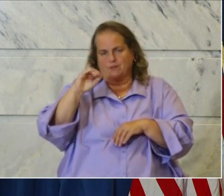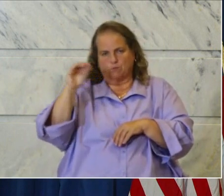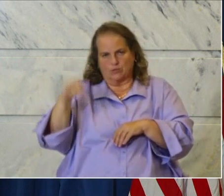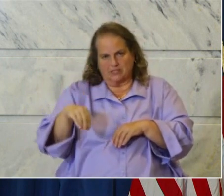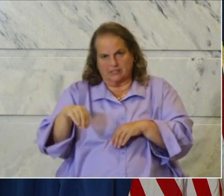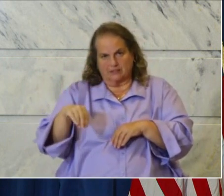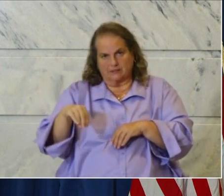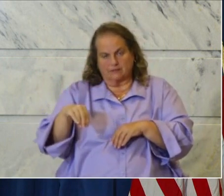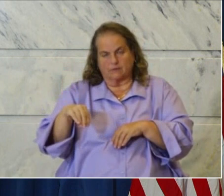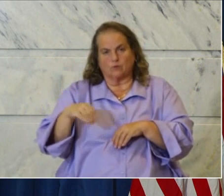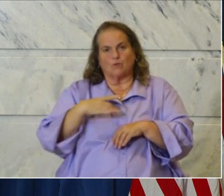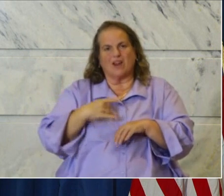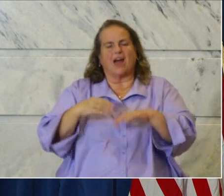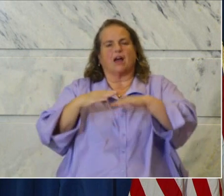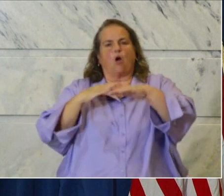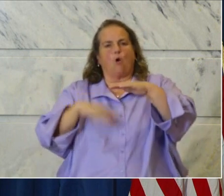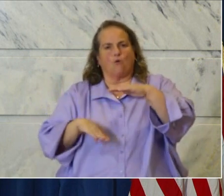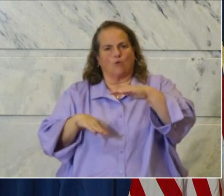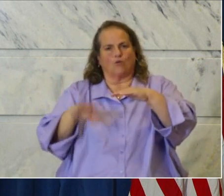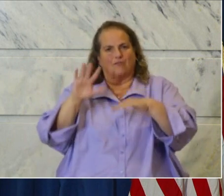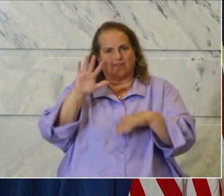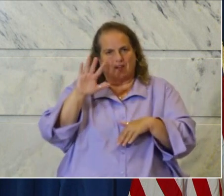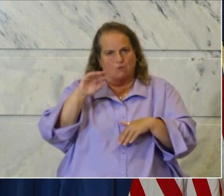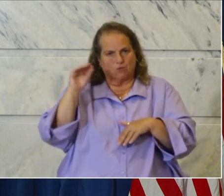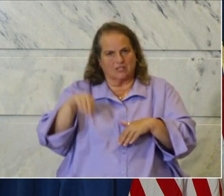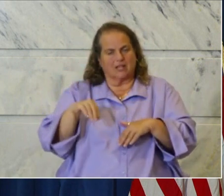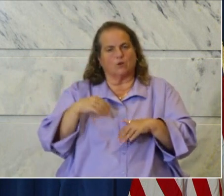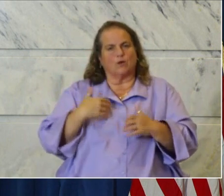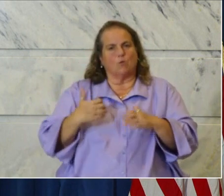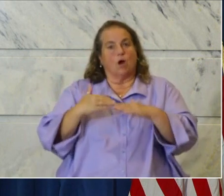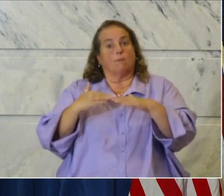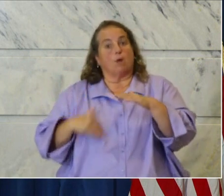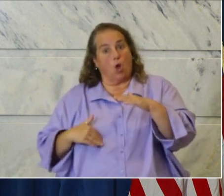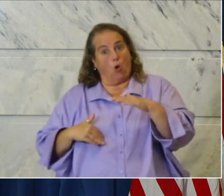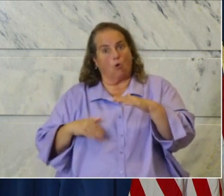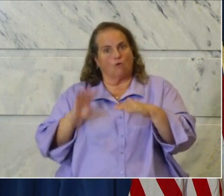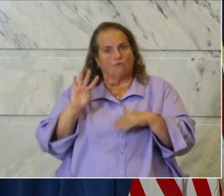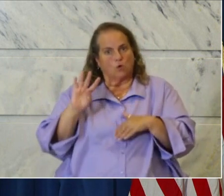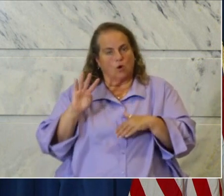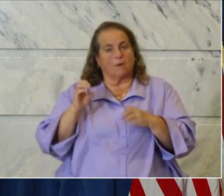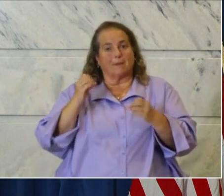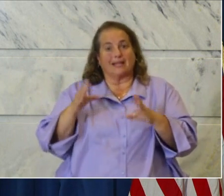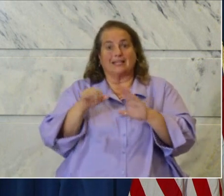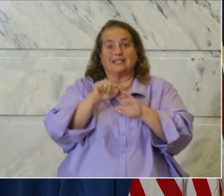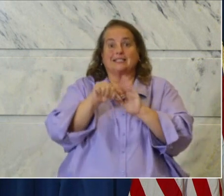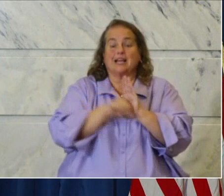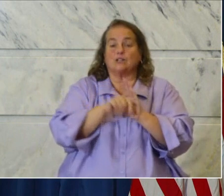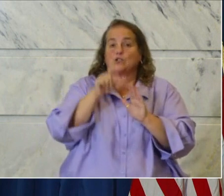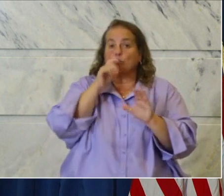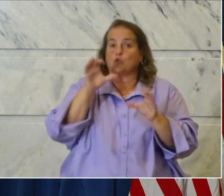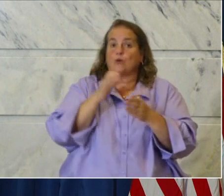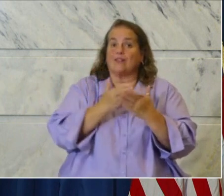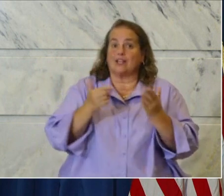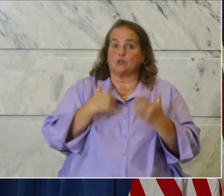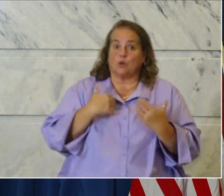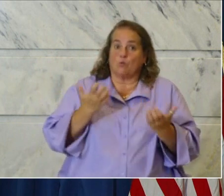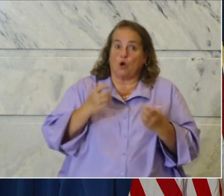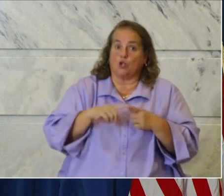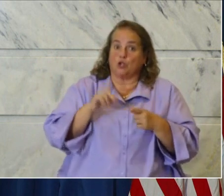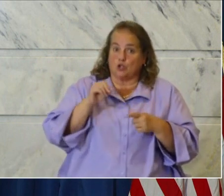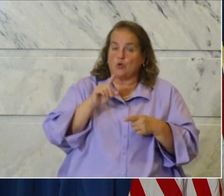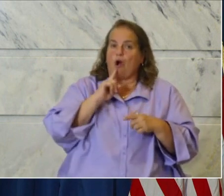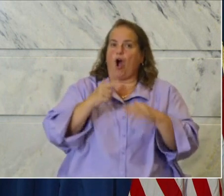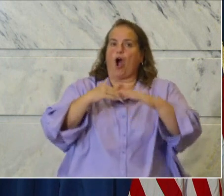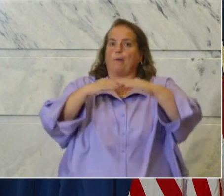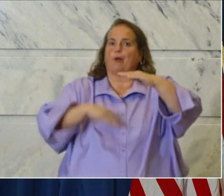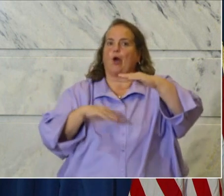5.07%. We like being below 5. We really want to get below 4. A lot of states that are doing things we really want to do are below